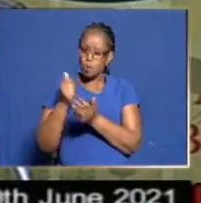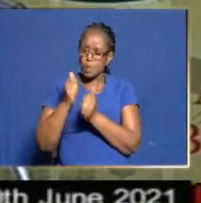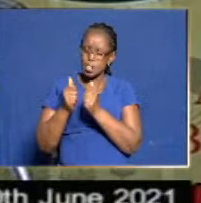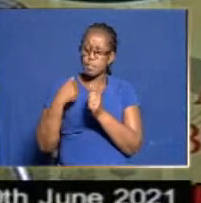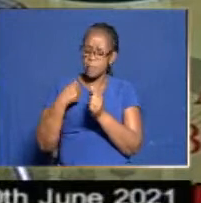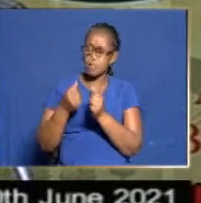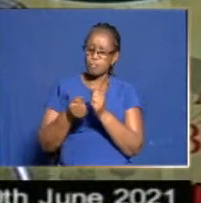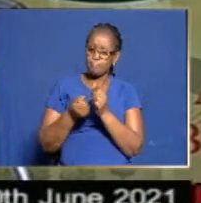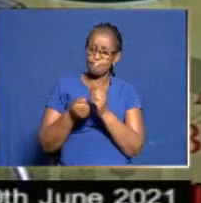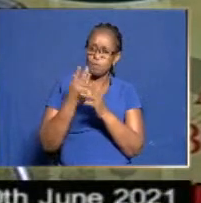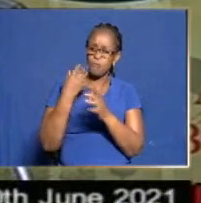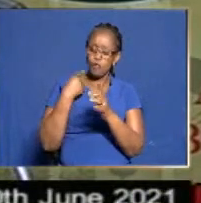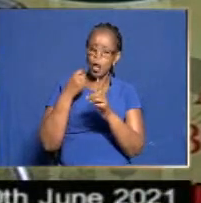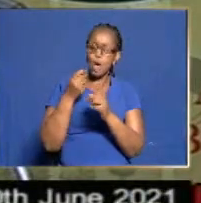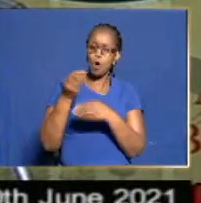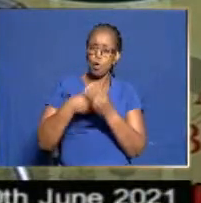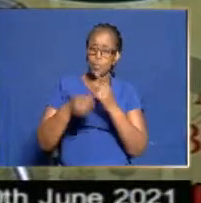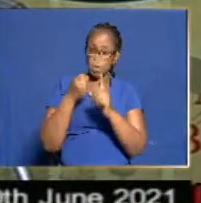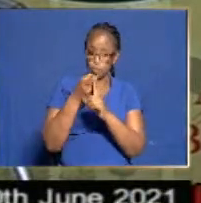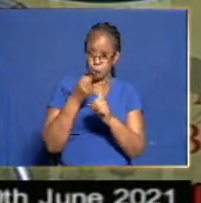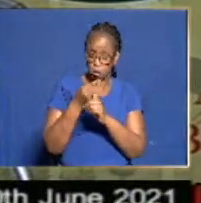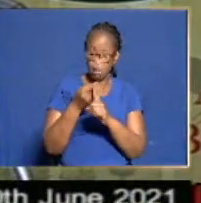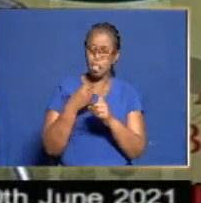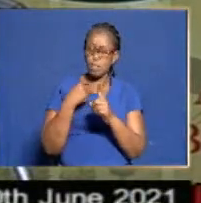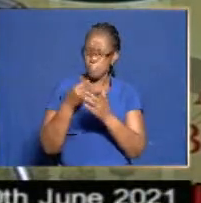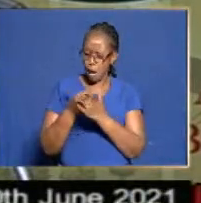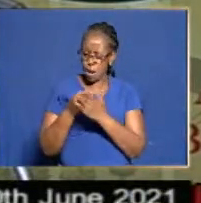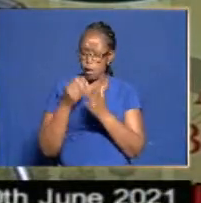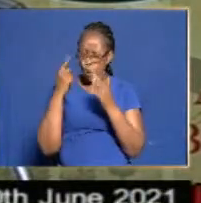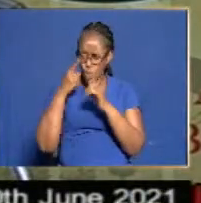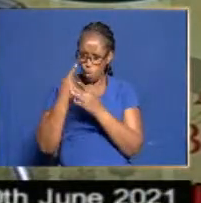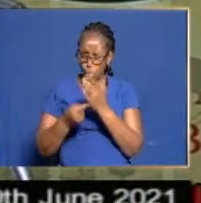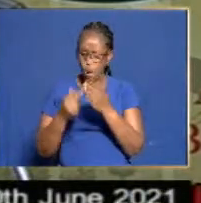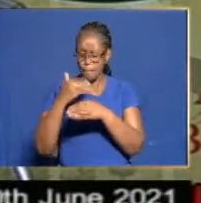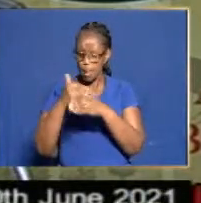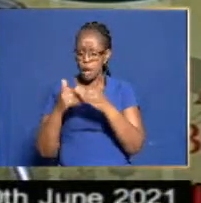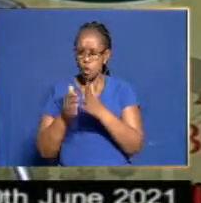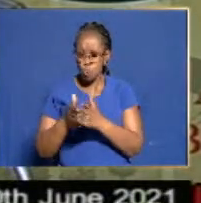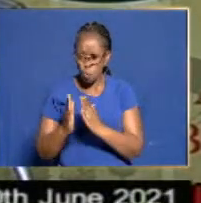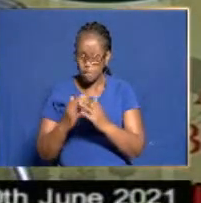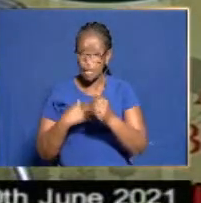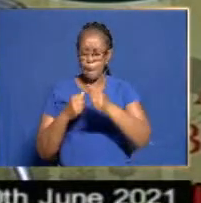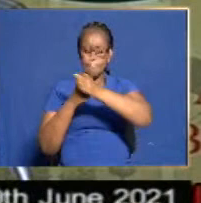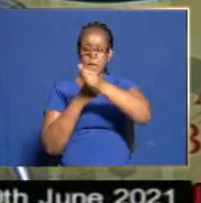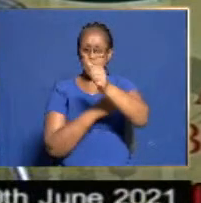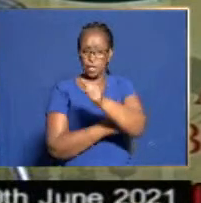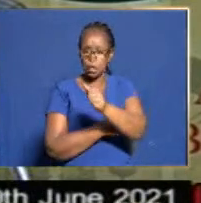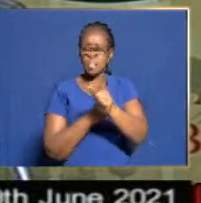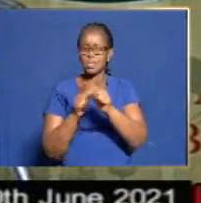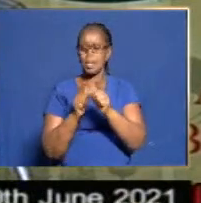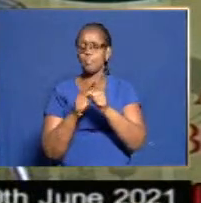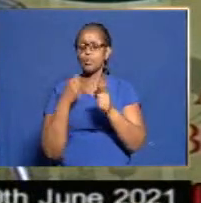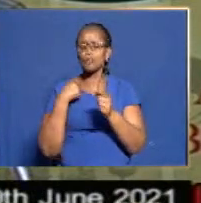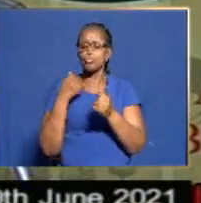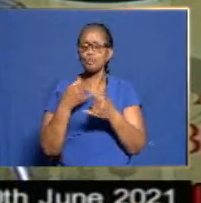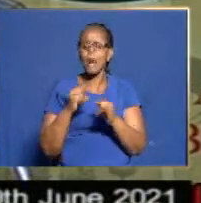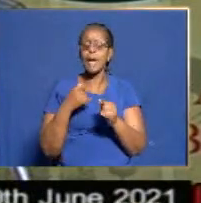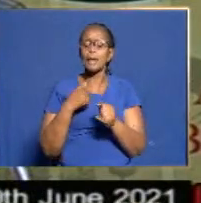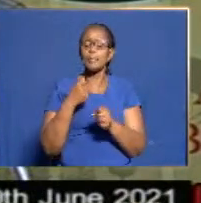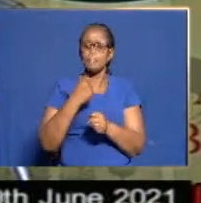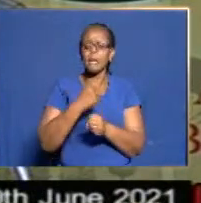Big Four Agenda, to support construction of roads and bridges, as well as their rehabilitation and maintenance. Mr.